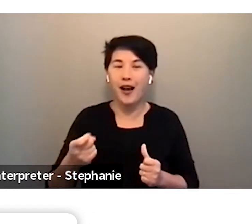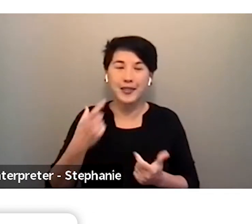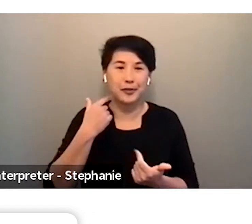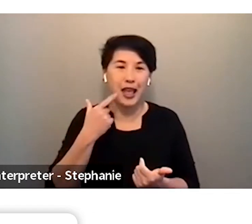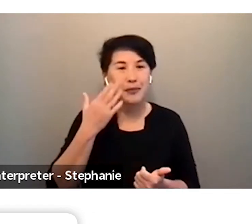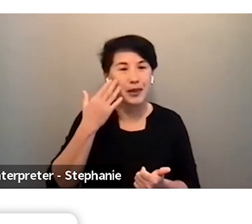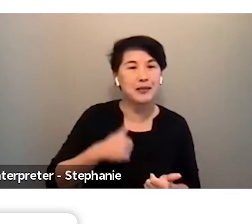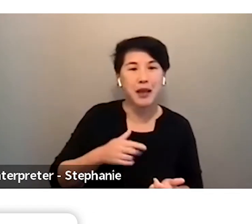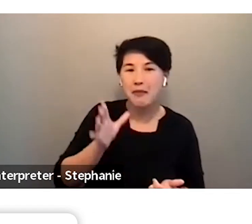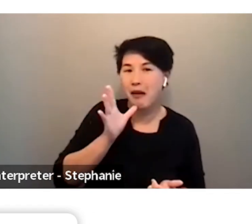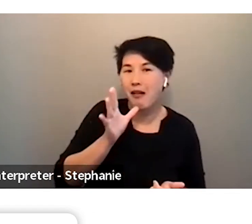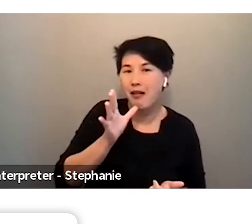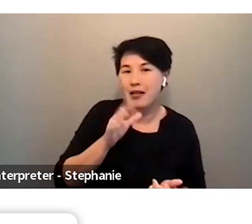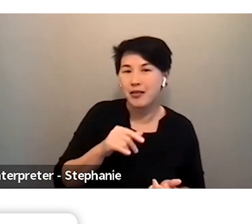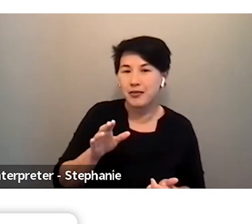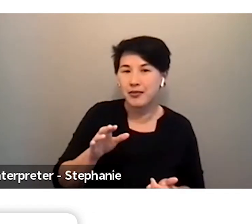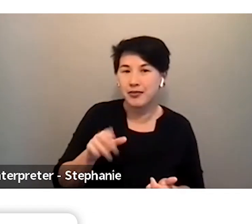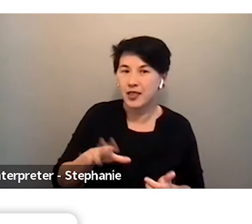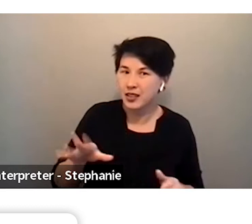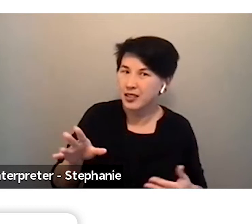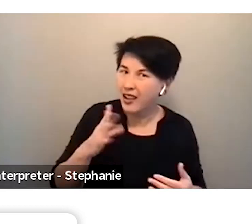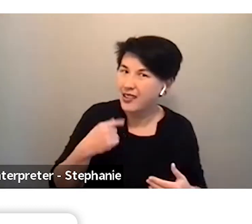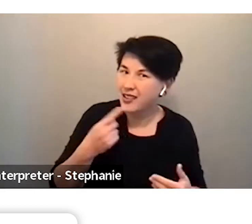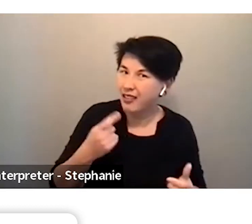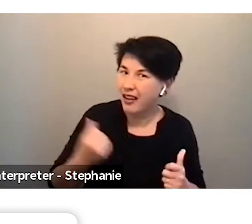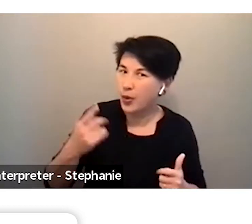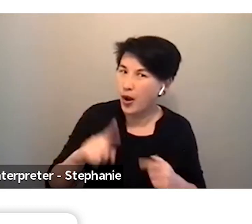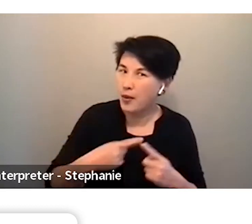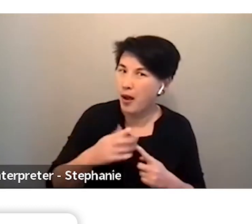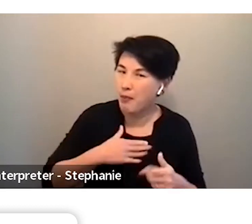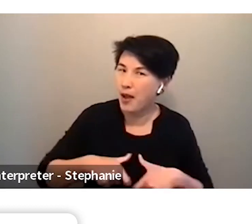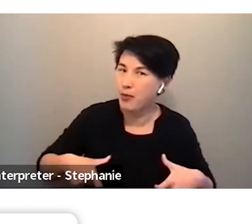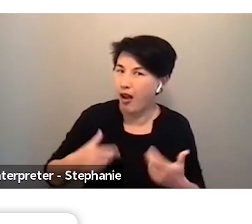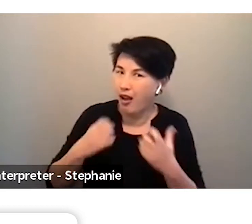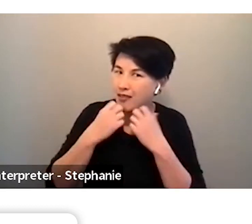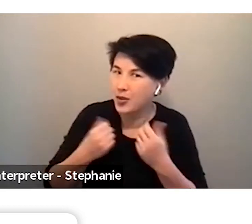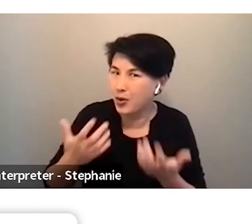like, oh my God, you're telling everybody about my lingerie. But,